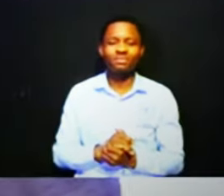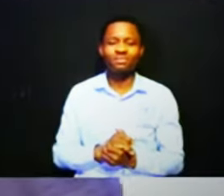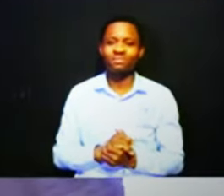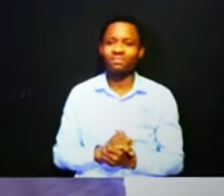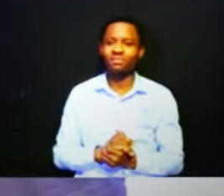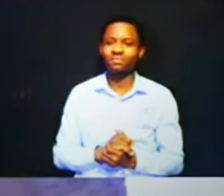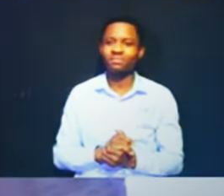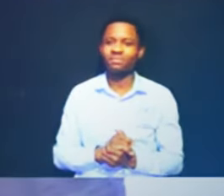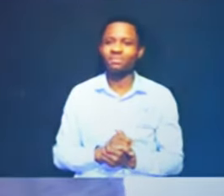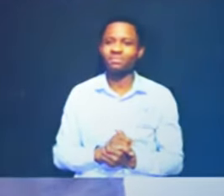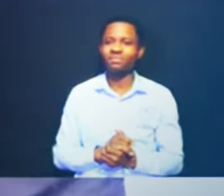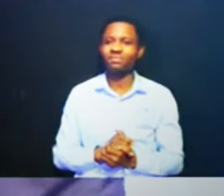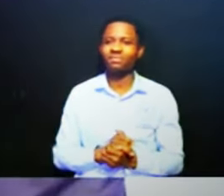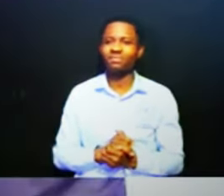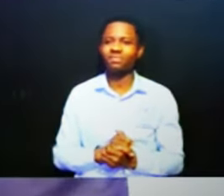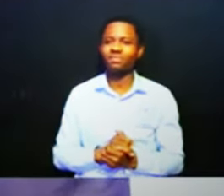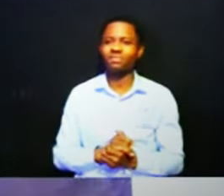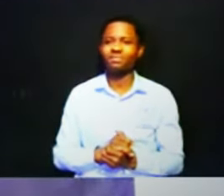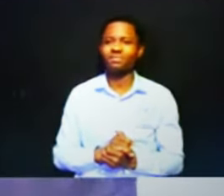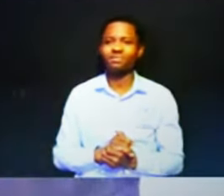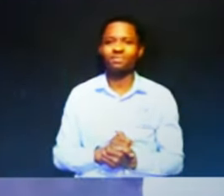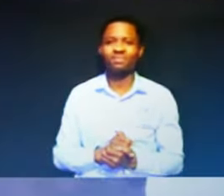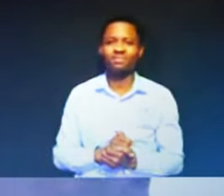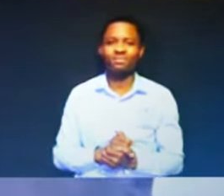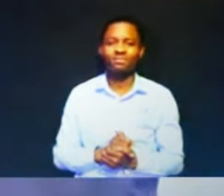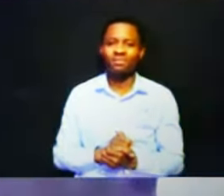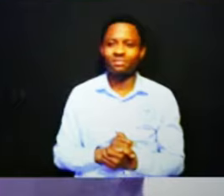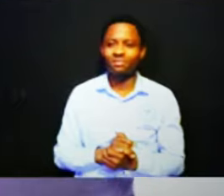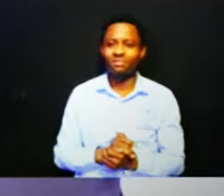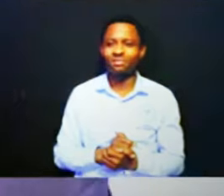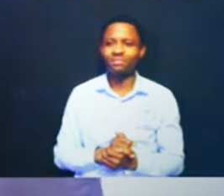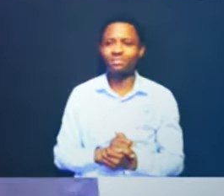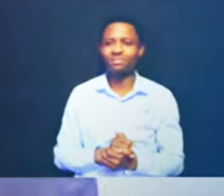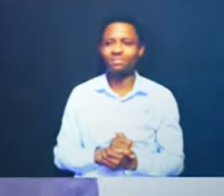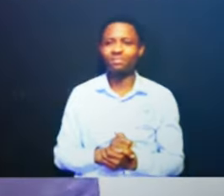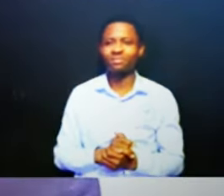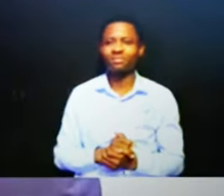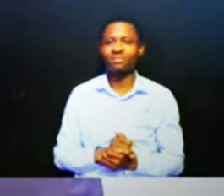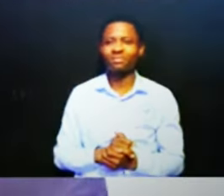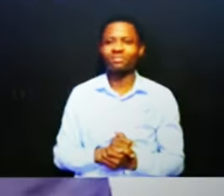me bonny be a radi bit. You know, car said, yeah, the new matier.